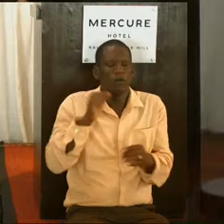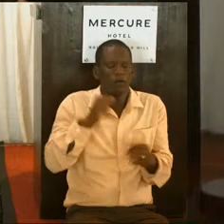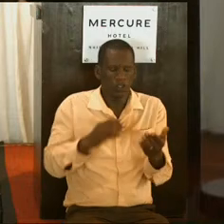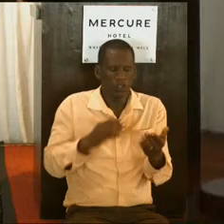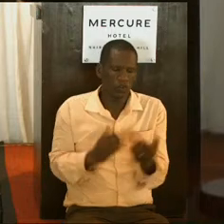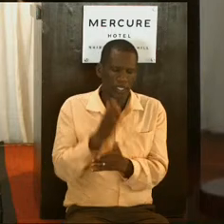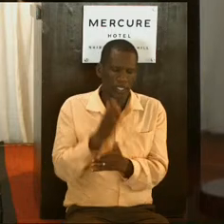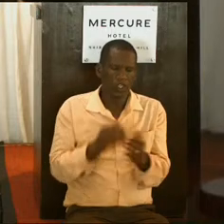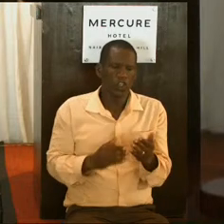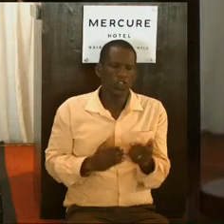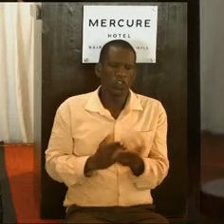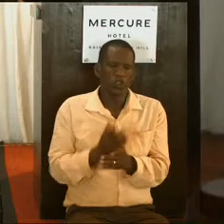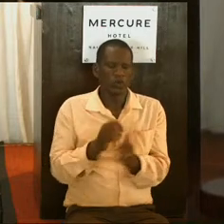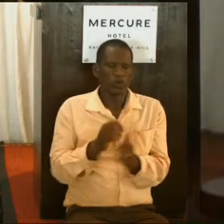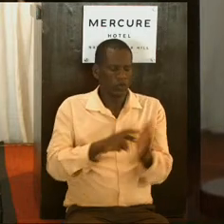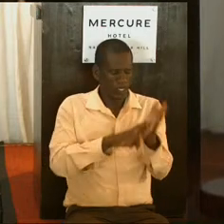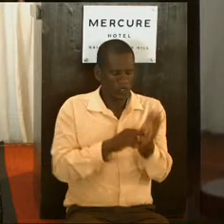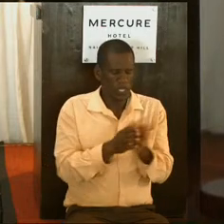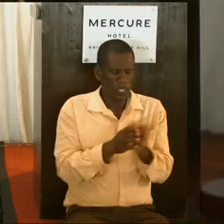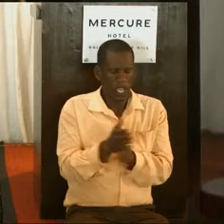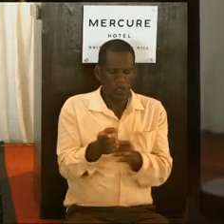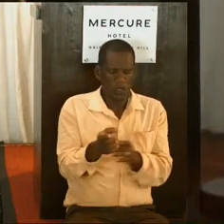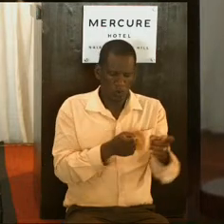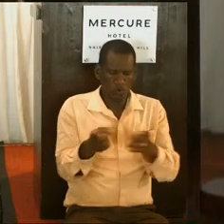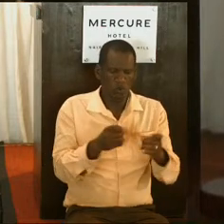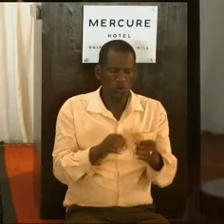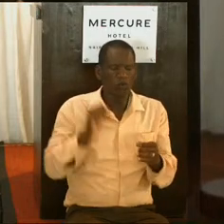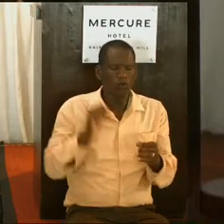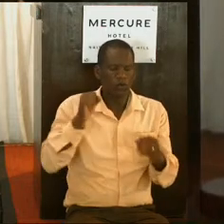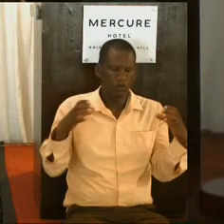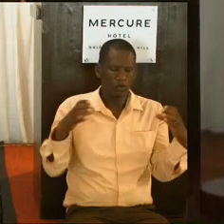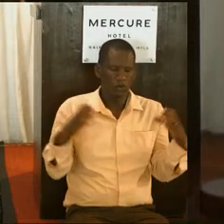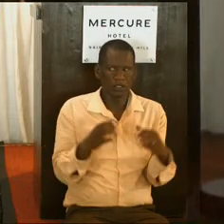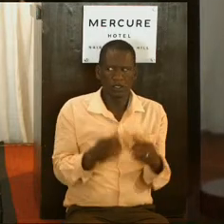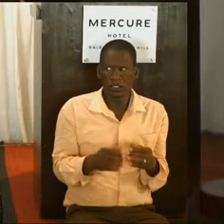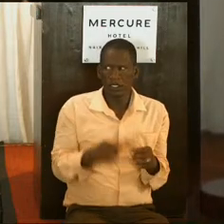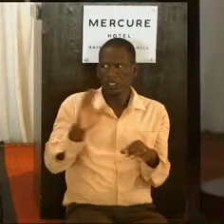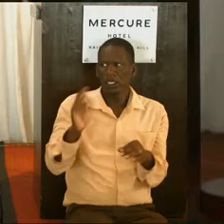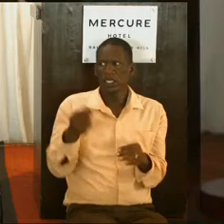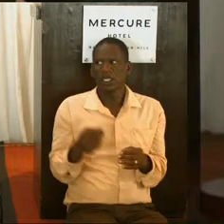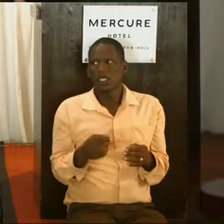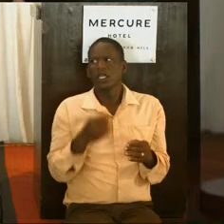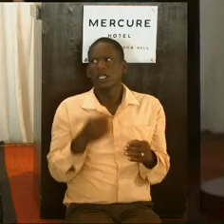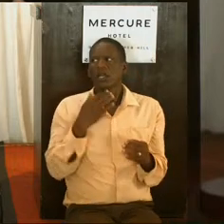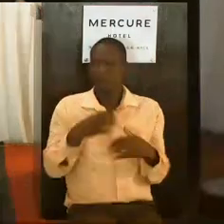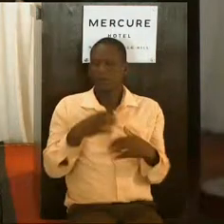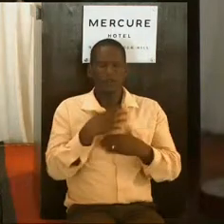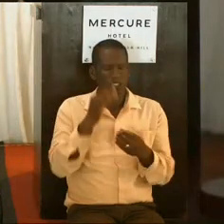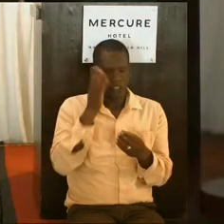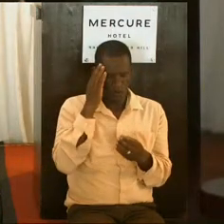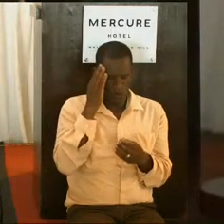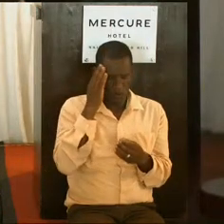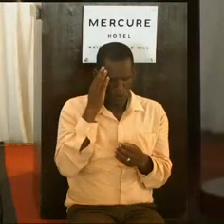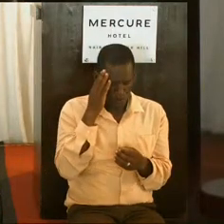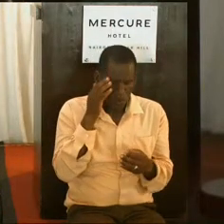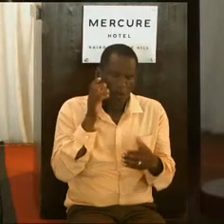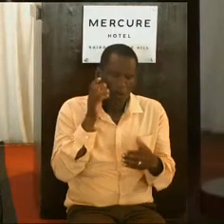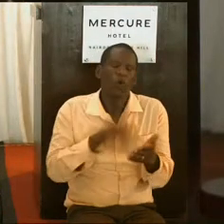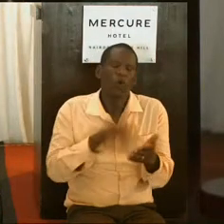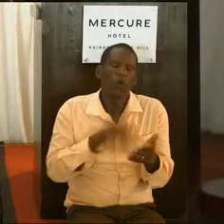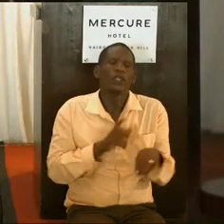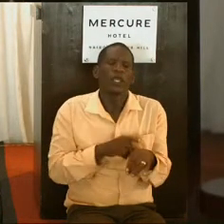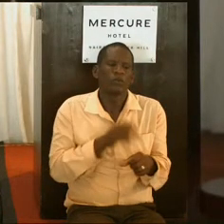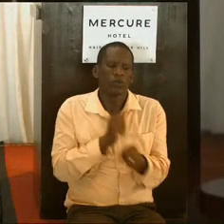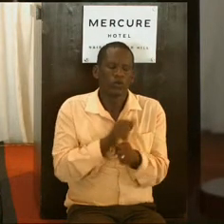rights through registration and regular regulation of political parties in Kenya I would just be interested to know at what point